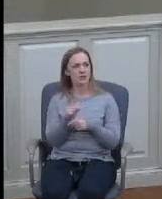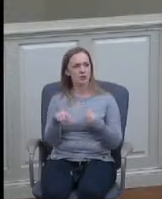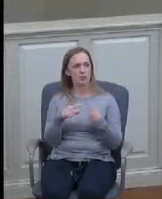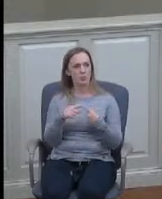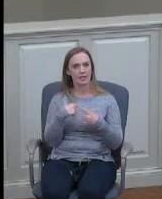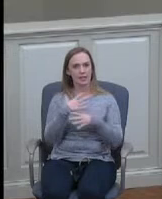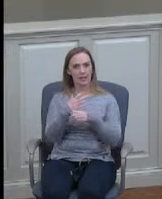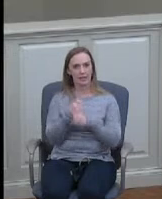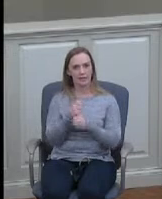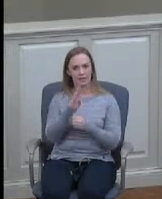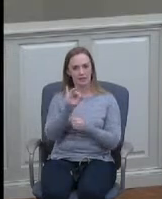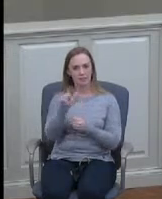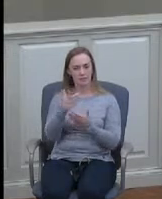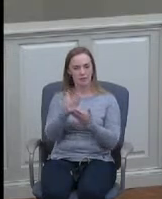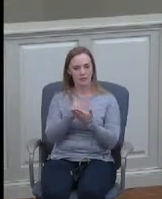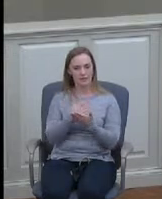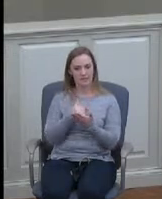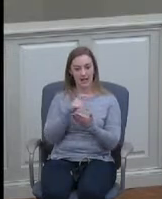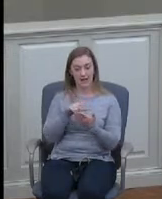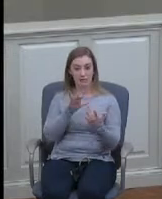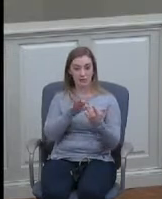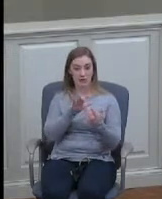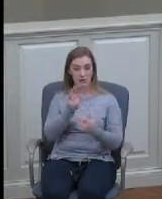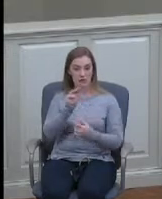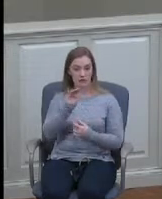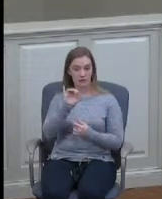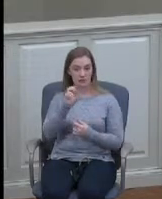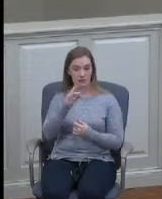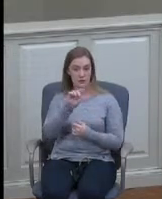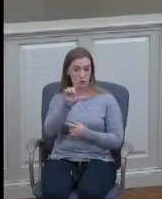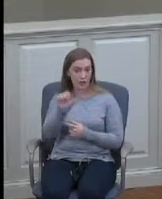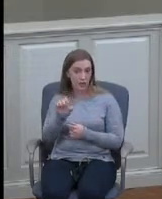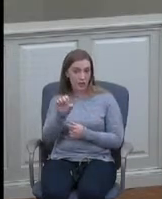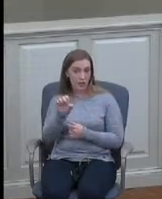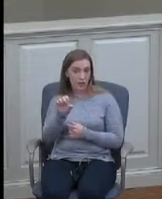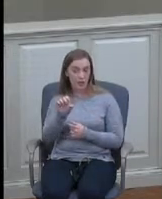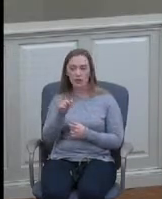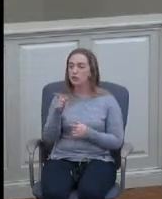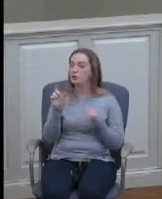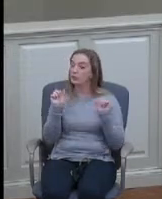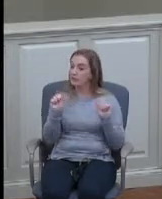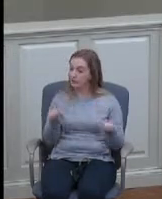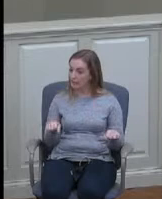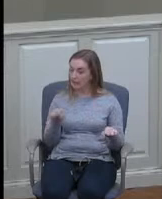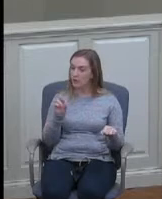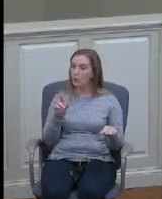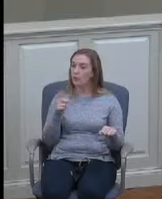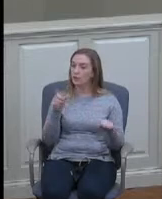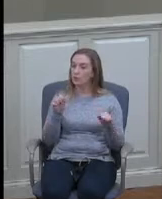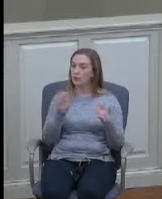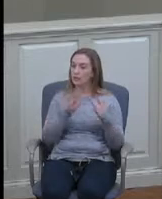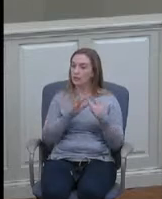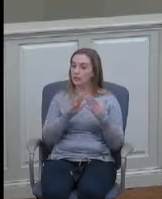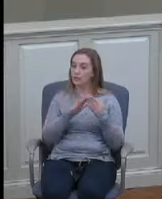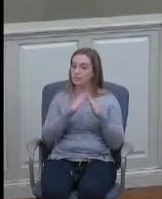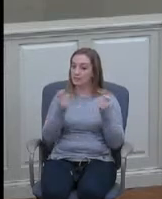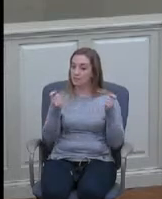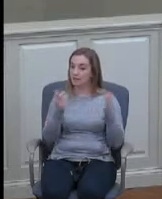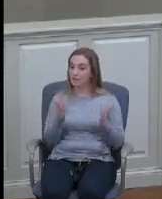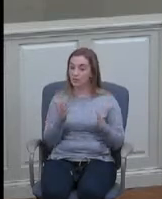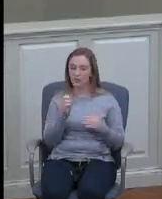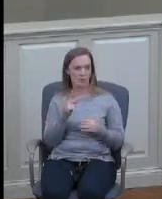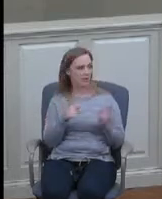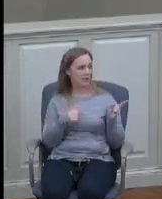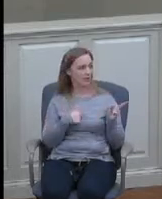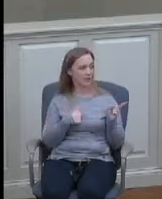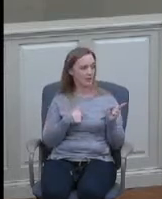if I have questions, do I usually contact Michelle? You can. You Or- can contact city manager. Okay, Yeah, I'd